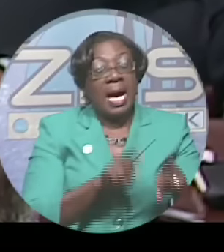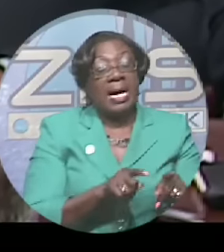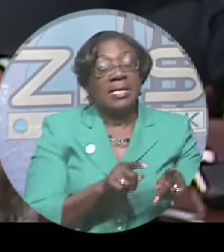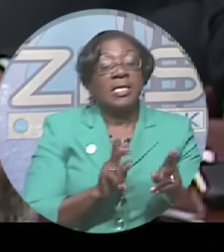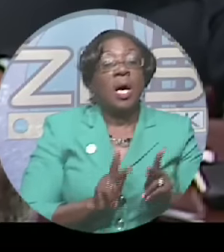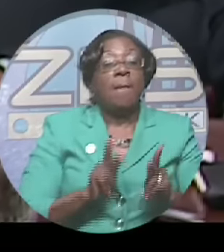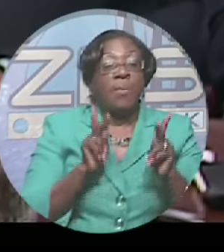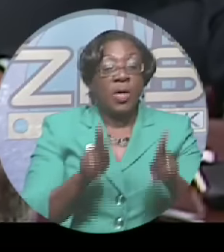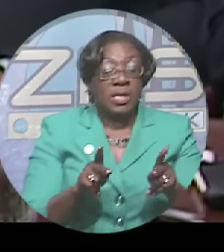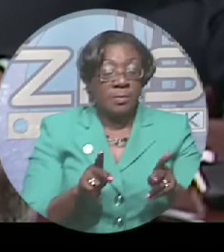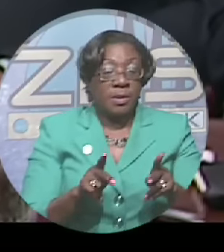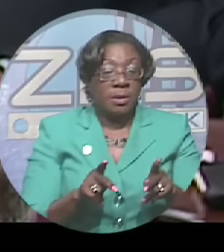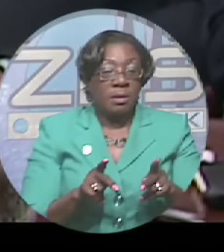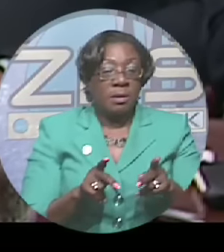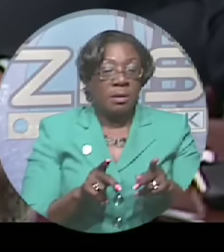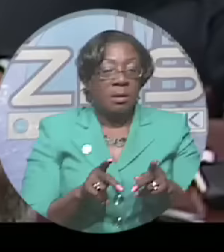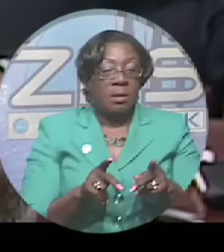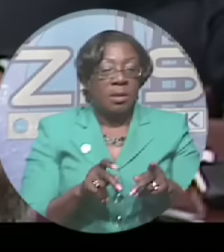borrowers